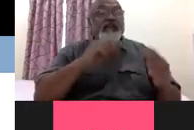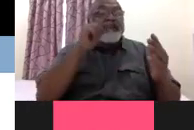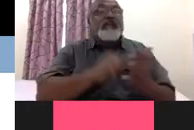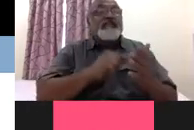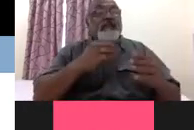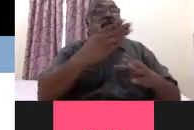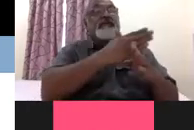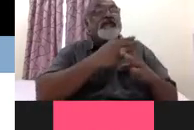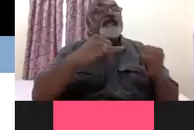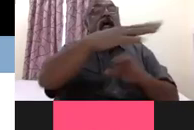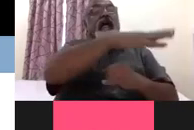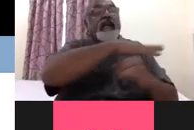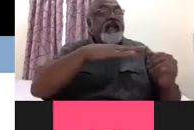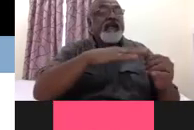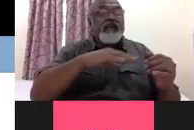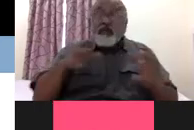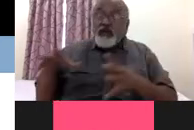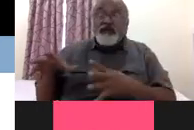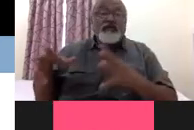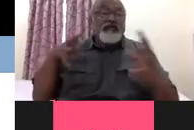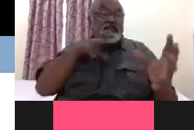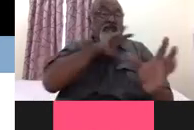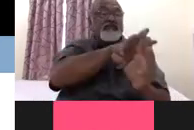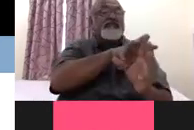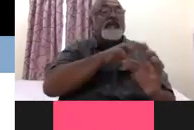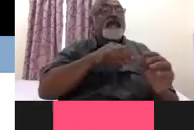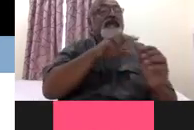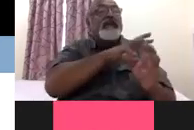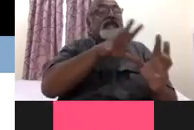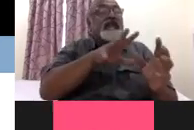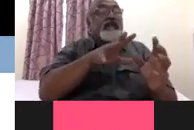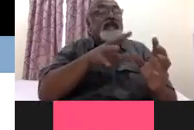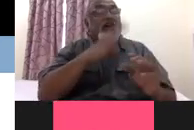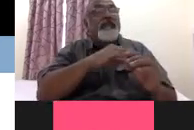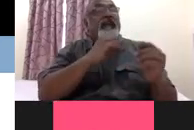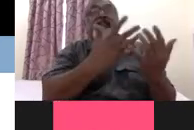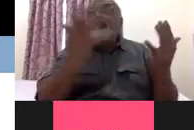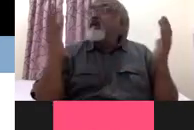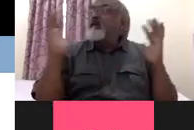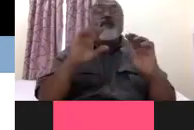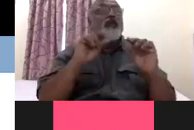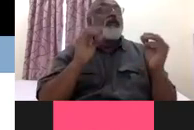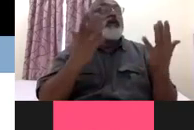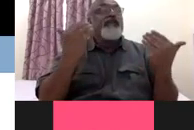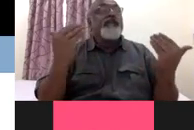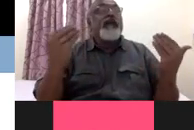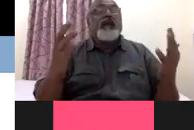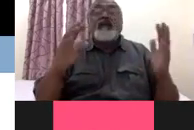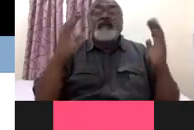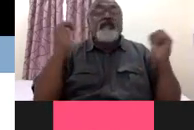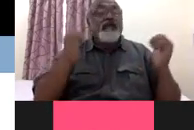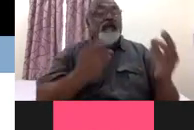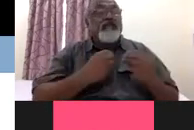loss of chance of participating in society because of disabling conditions which are created as a result of environment around us, plus